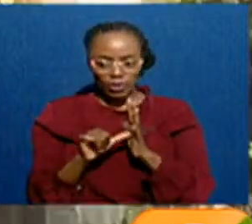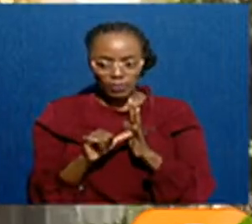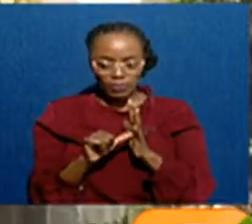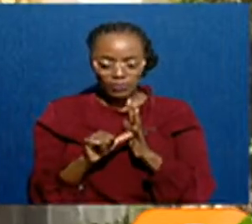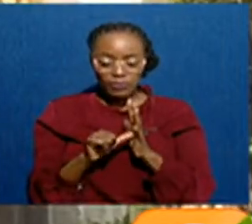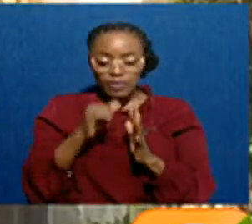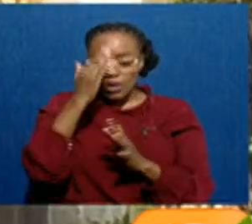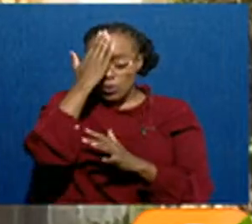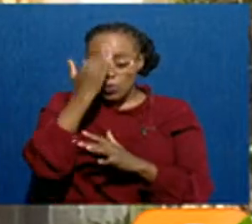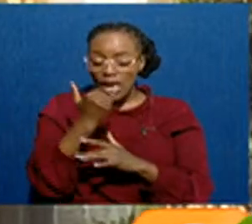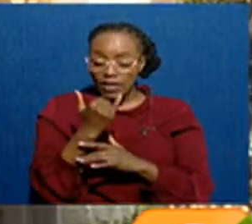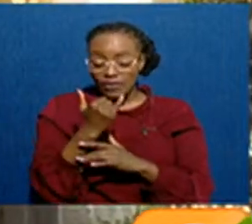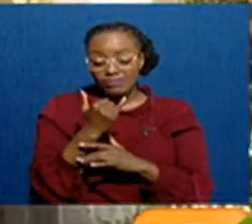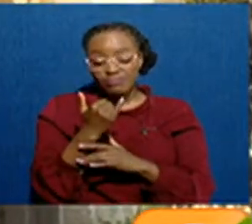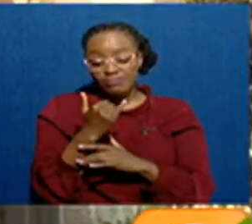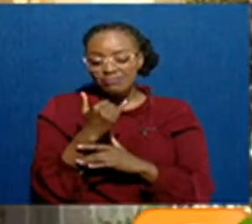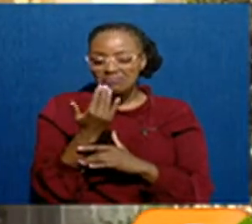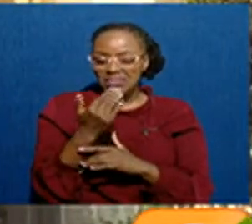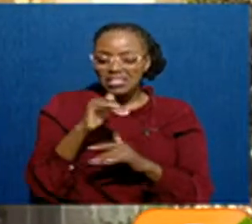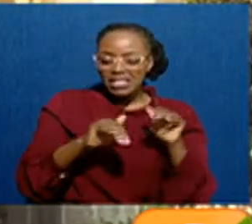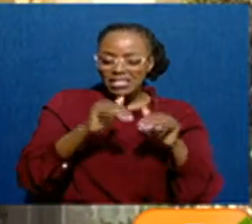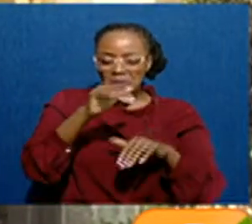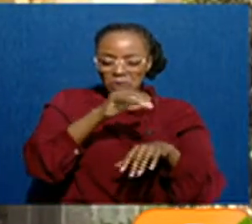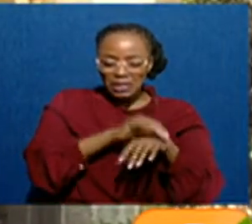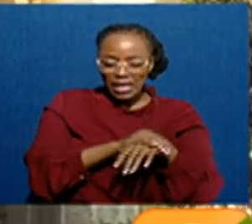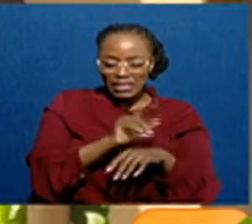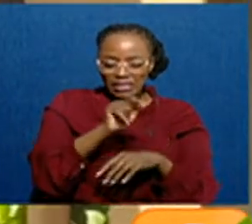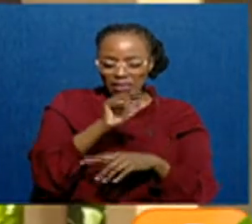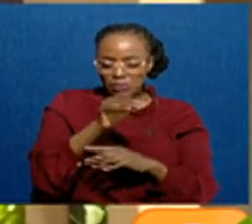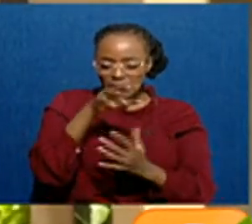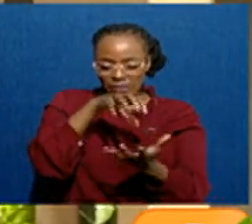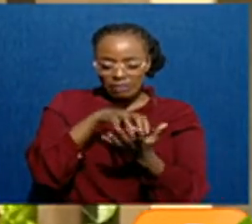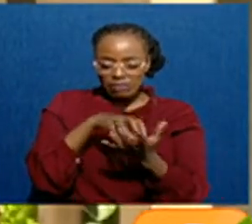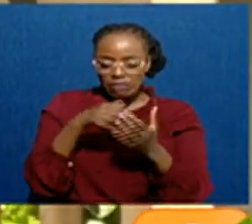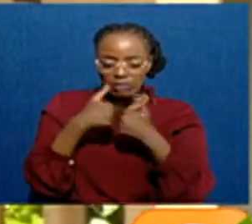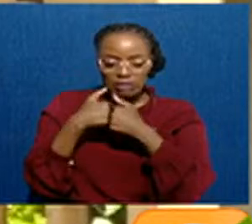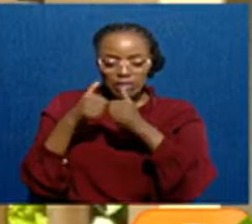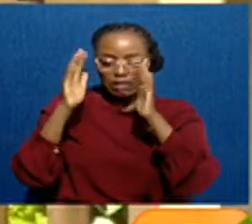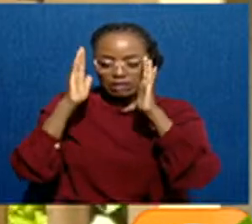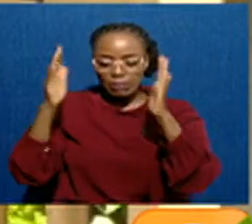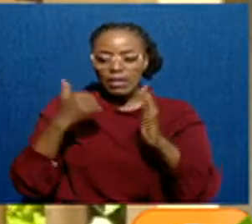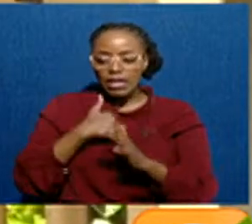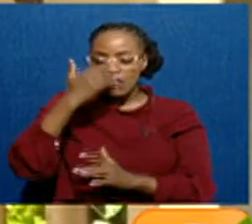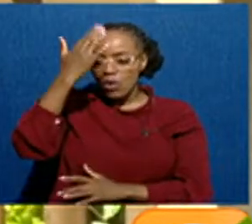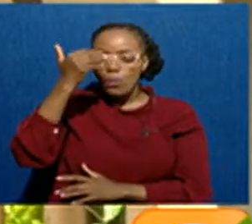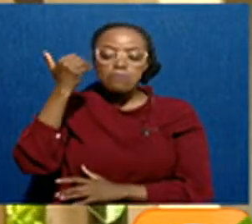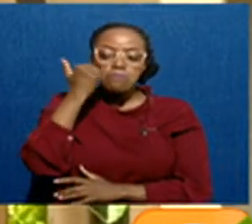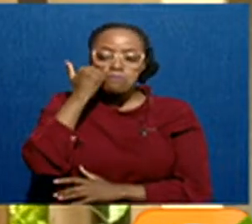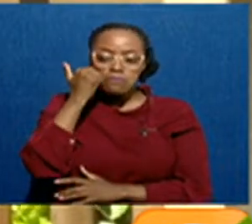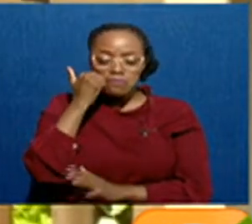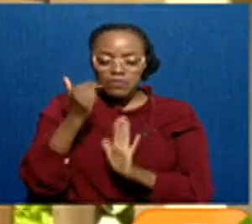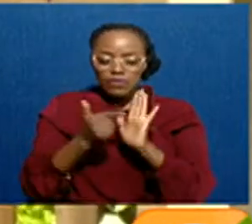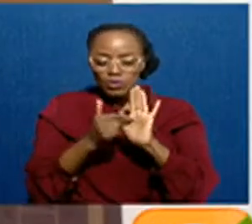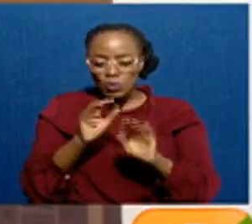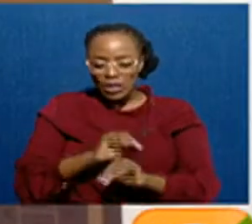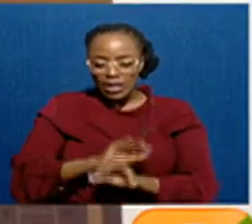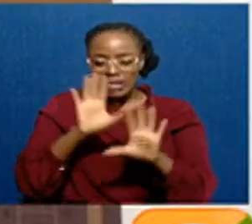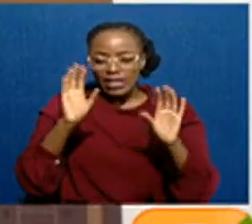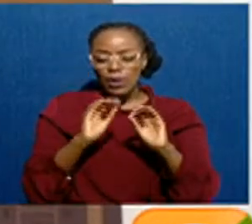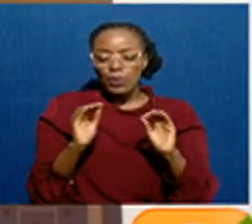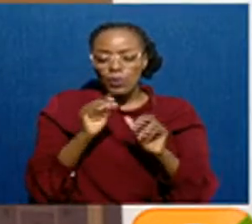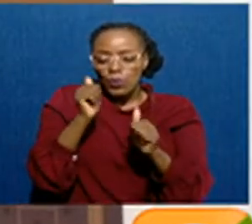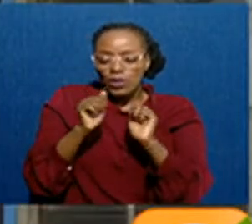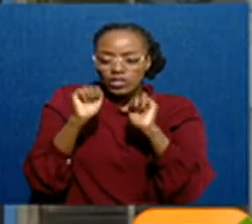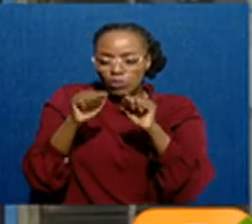This because, unlike in adults, picking TB cases in children remains a challenge as the disease presents with unclear symptoms that may